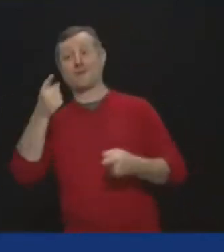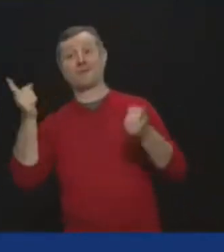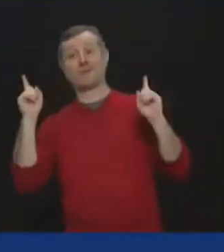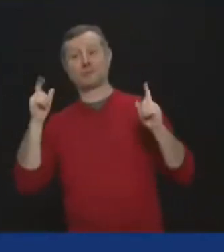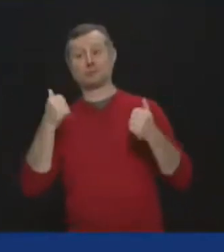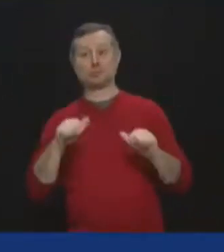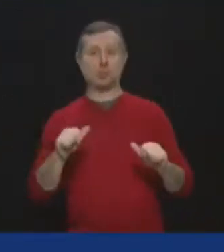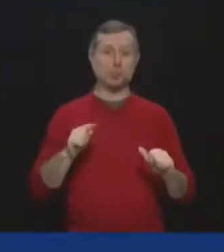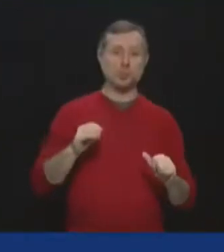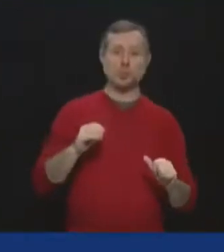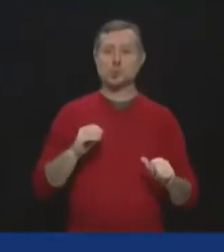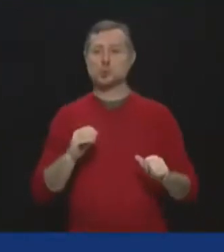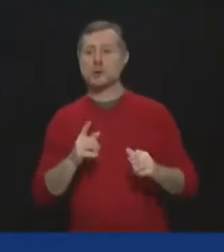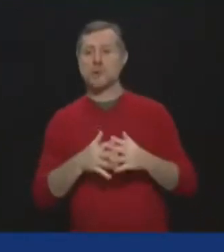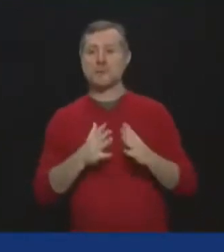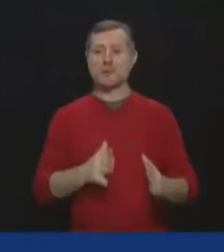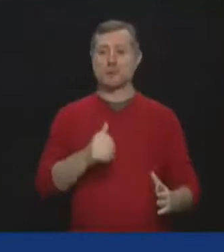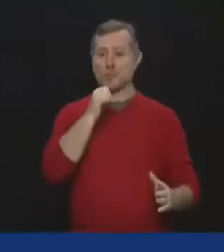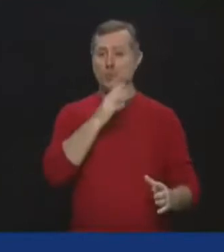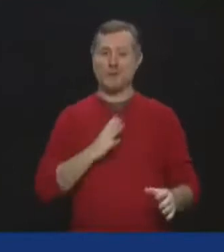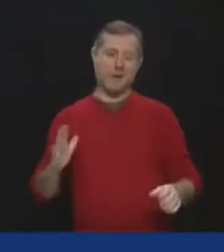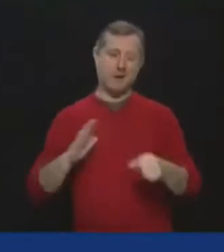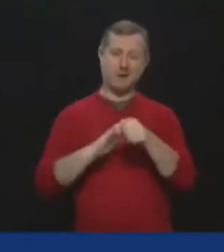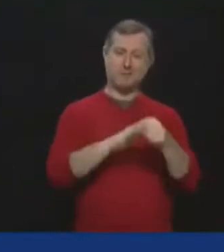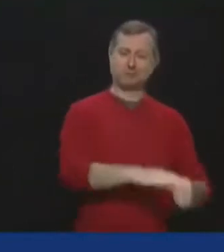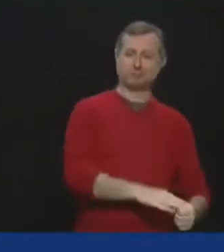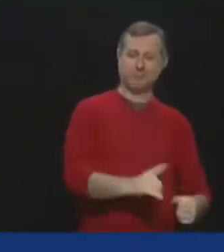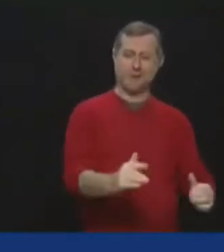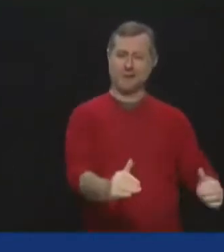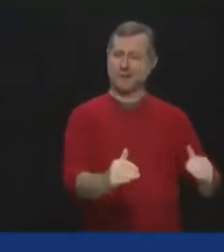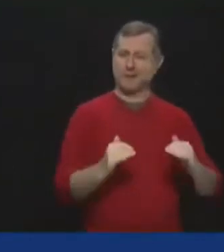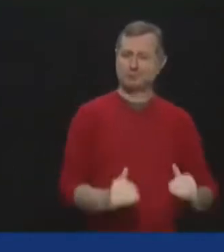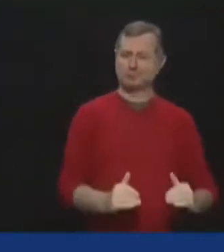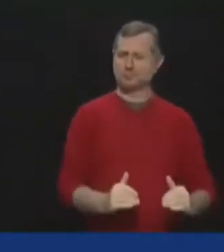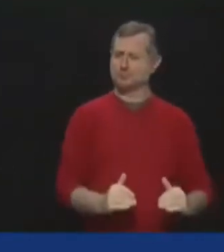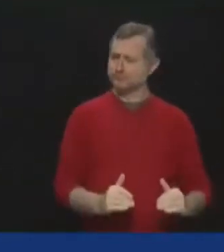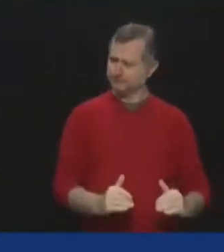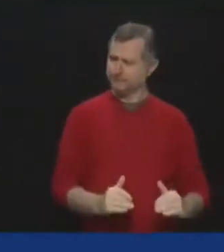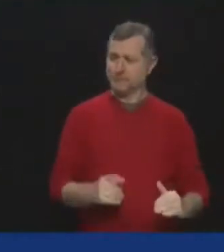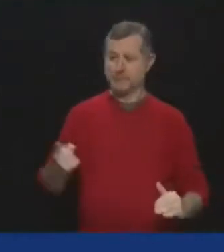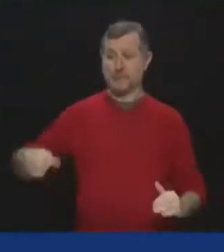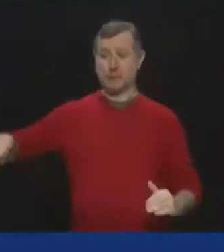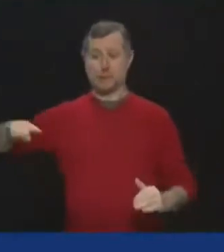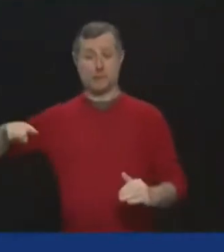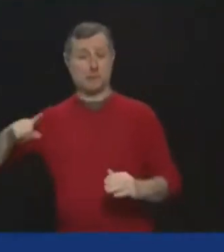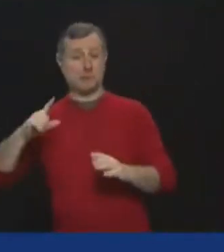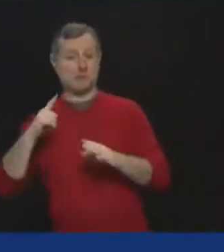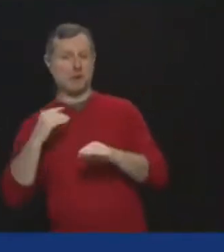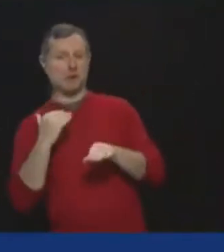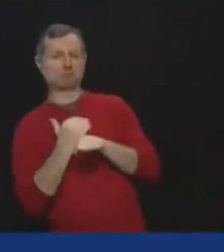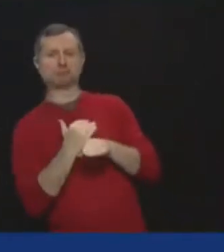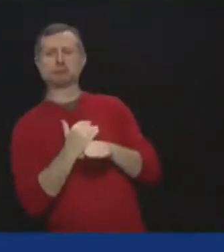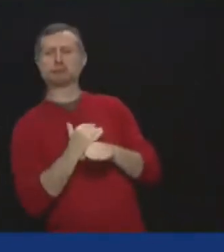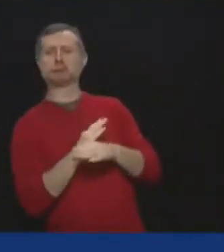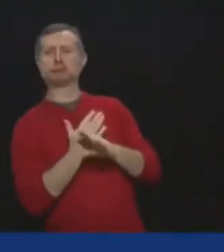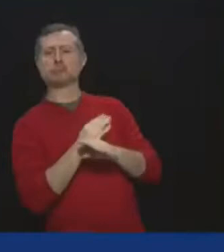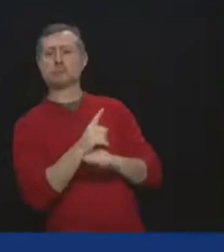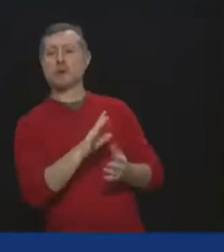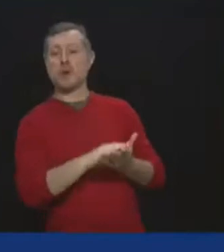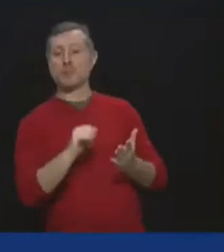women back into history, the forces that want to deny women reproductive